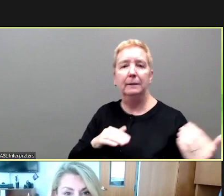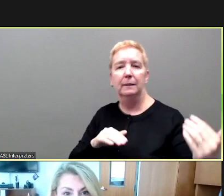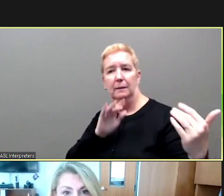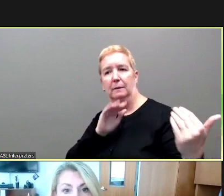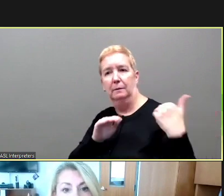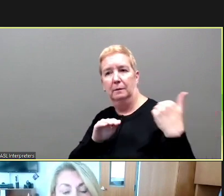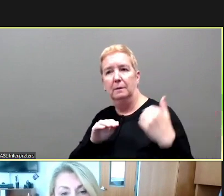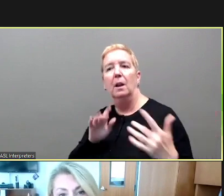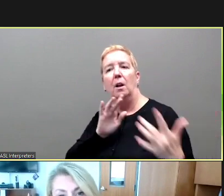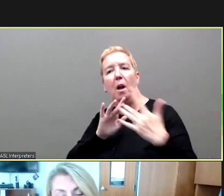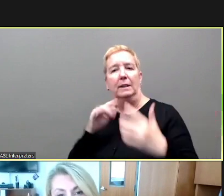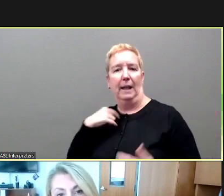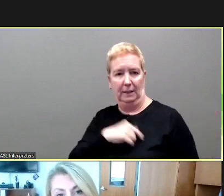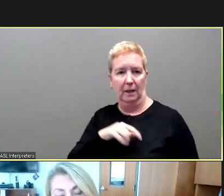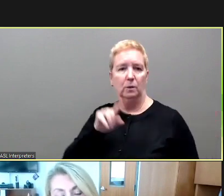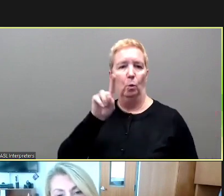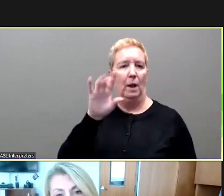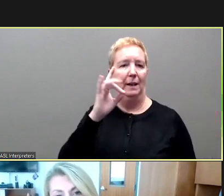out to us,